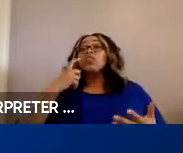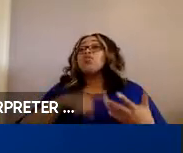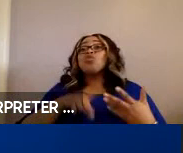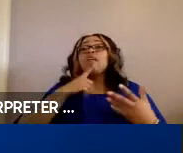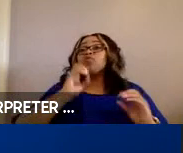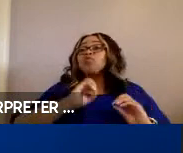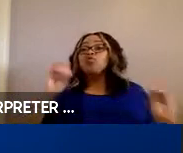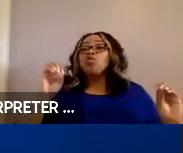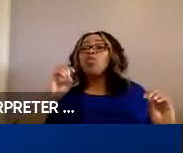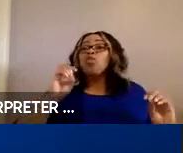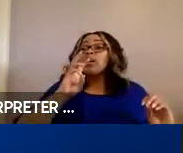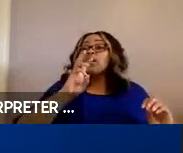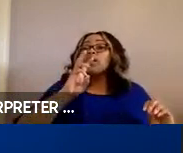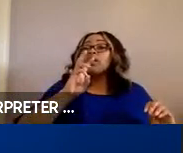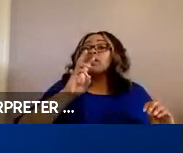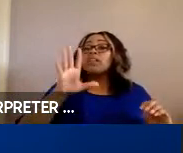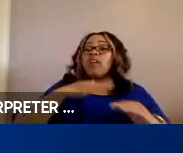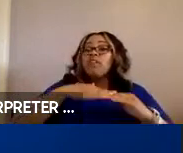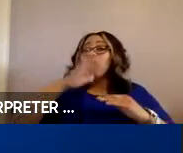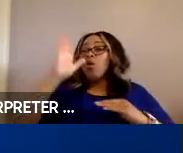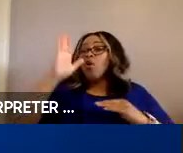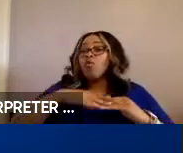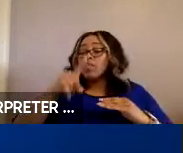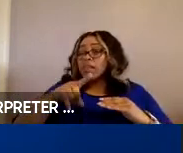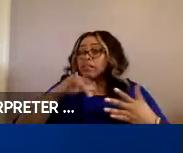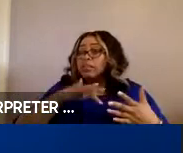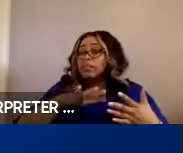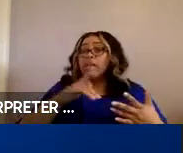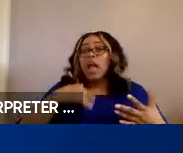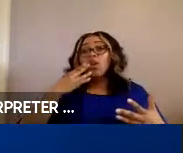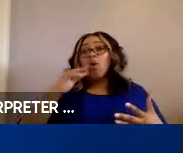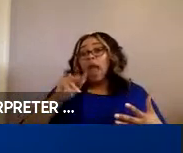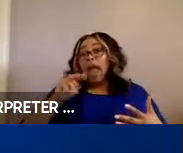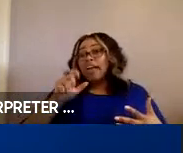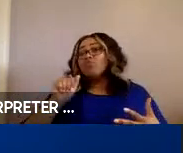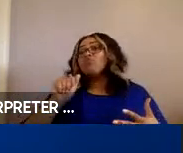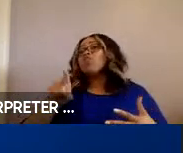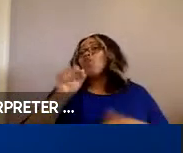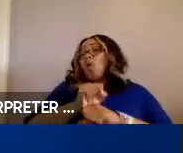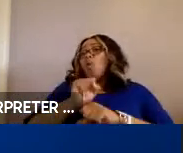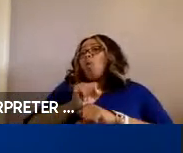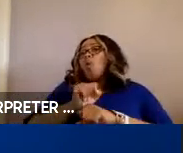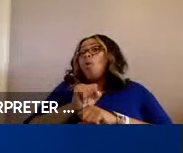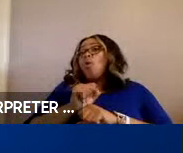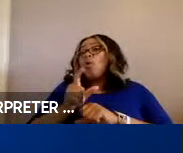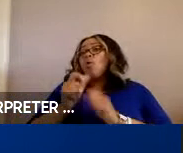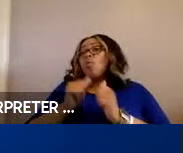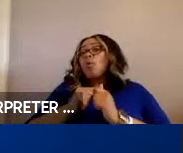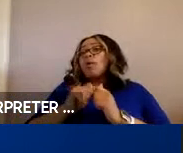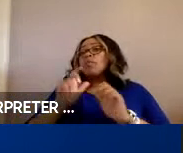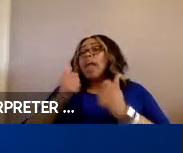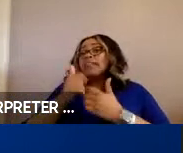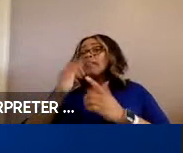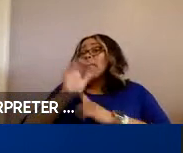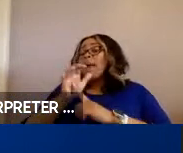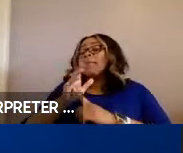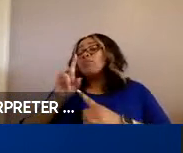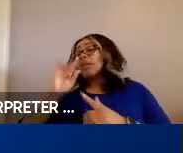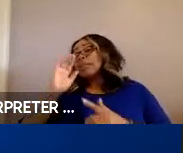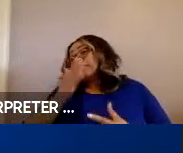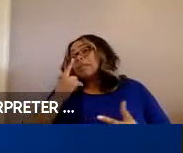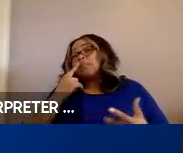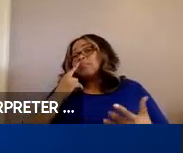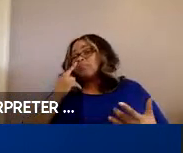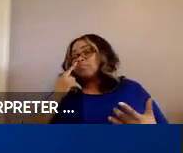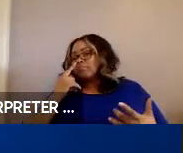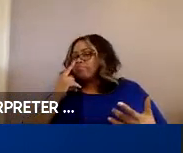any 165 and over in this particular study. And Andrea, I know you work on with aging population, so that does seem a little odd, but